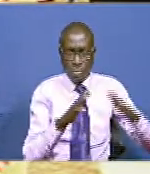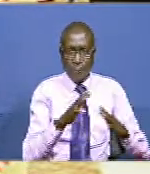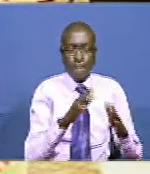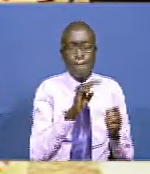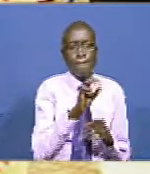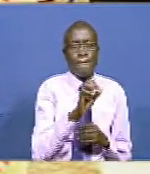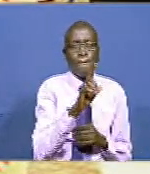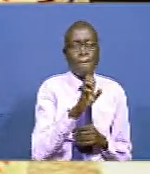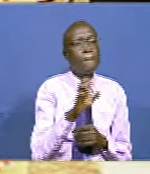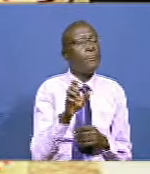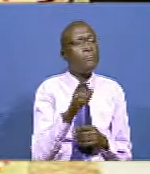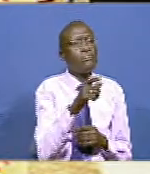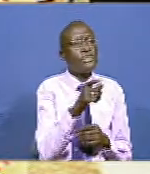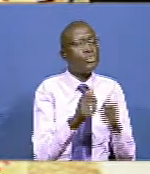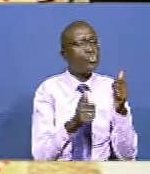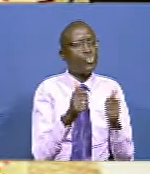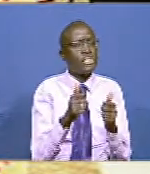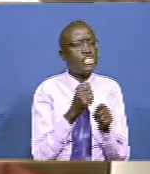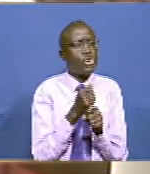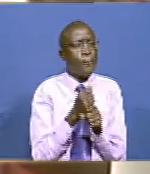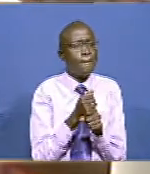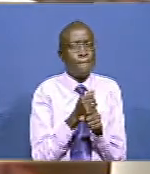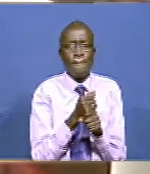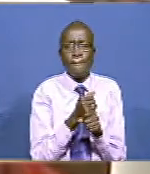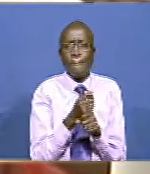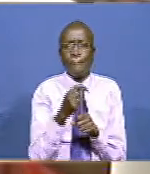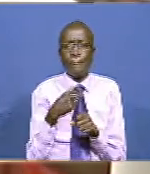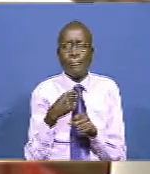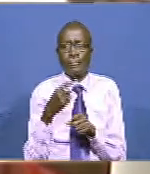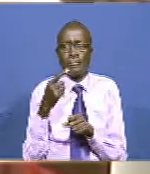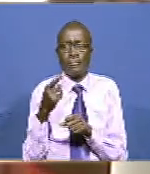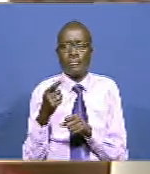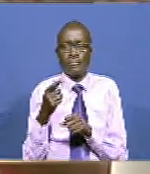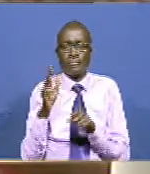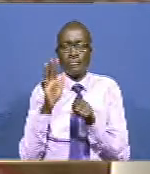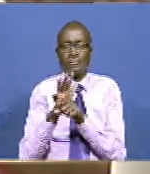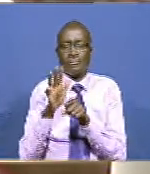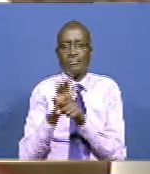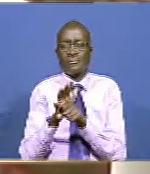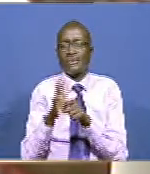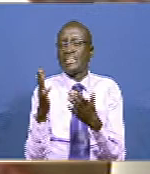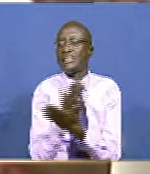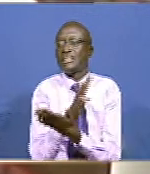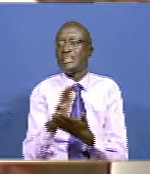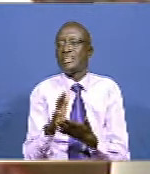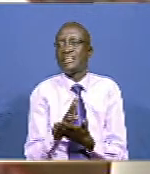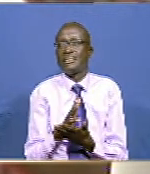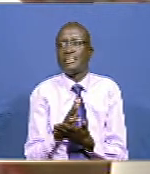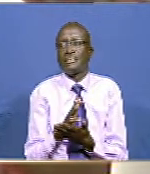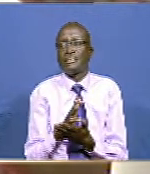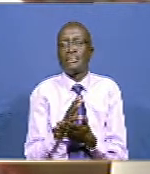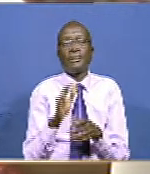know, he's got a lot. Yeah. I would call him multi. Okay. Multi-talented. Yeah.